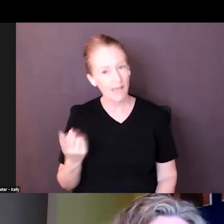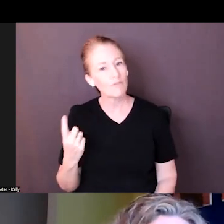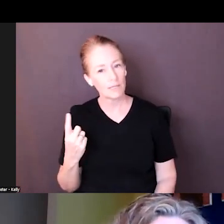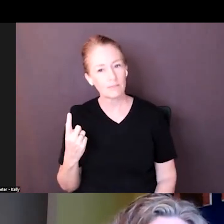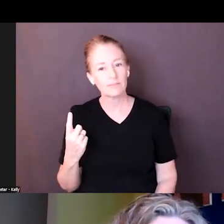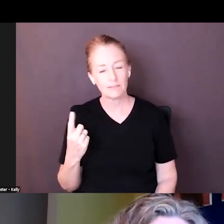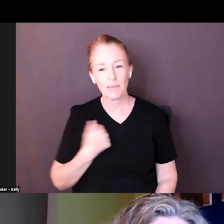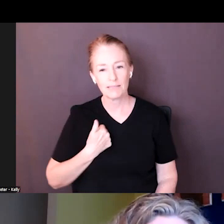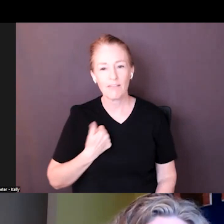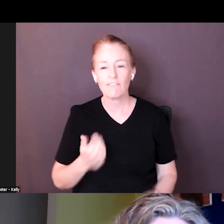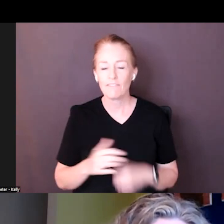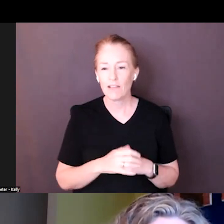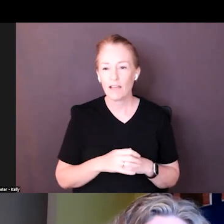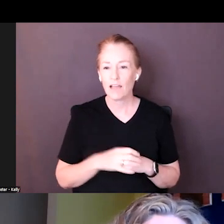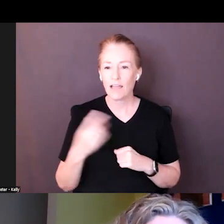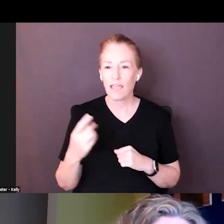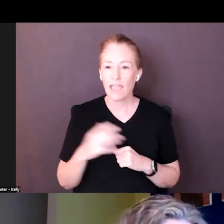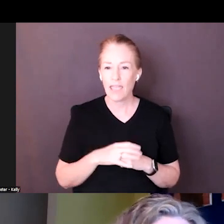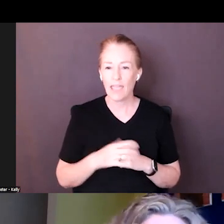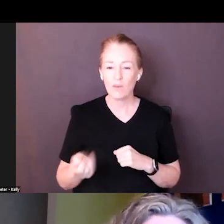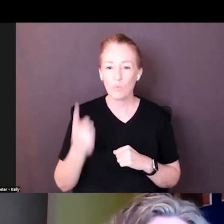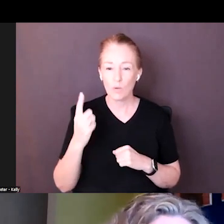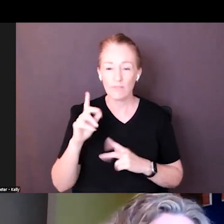and one of our people at Nashville staff